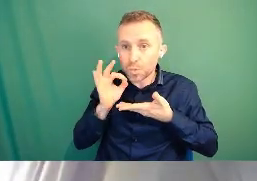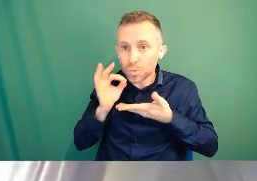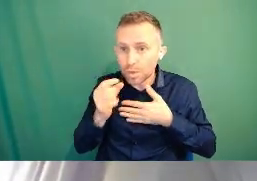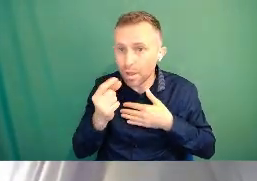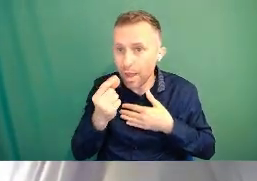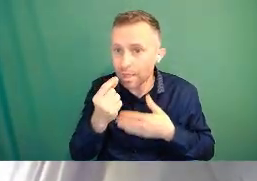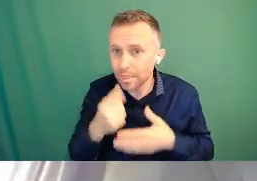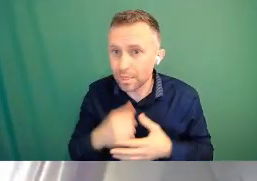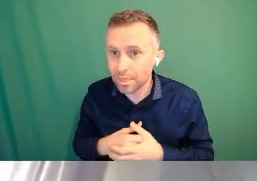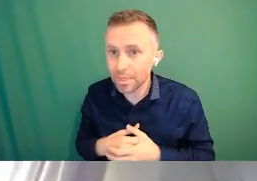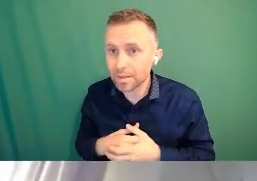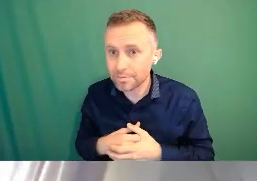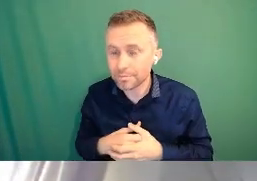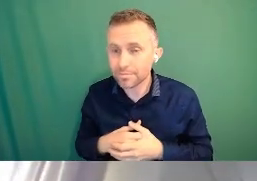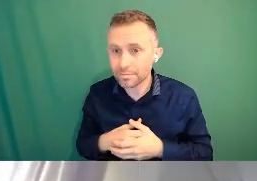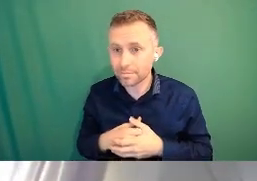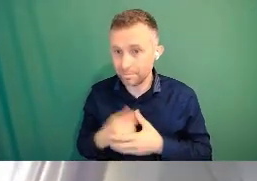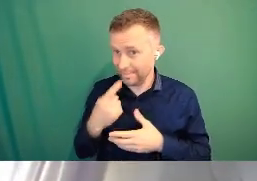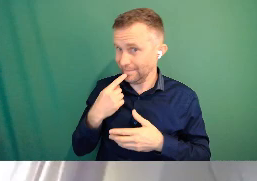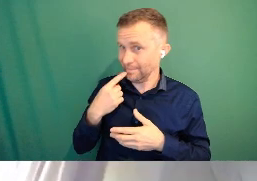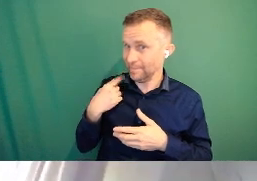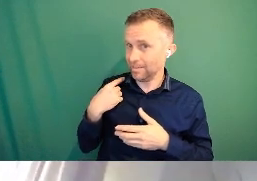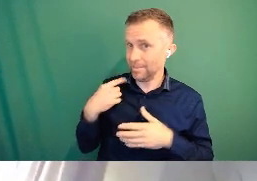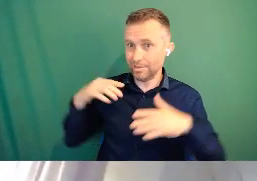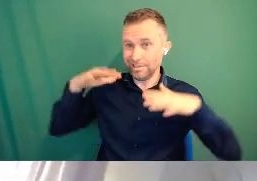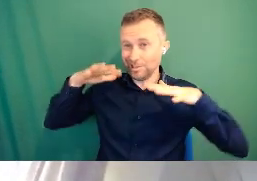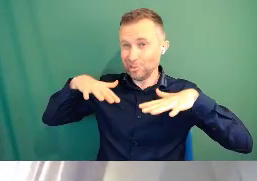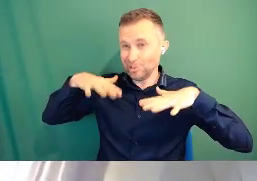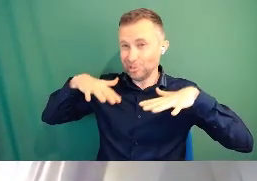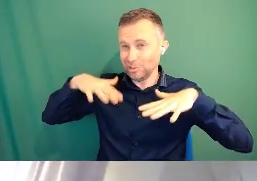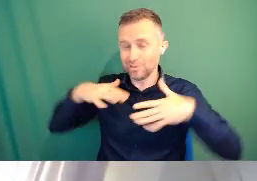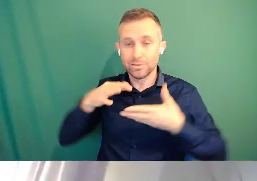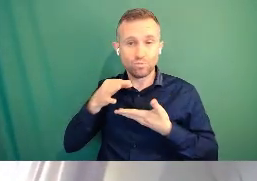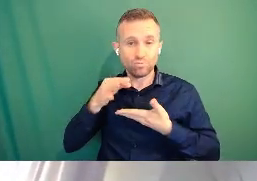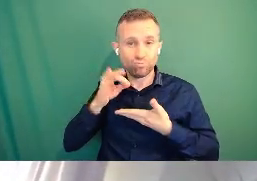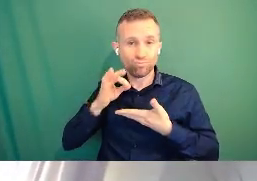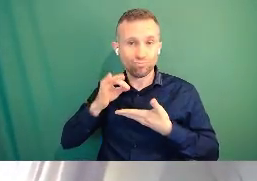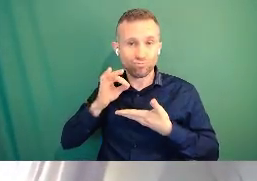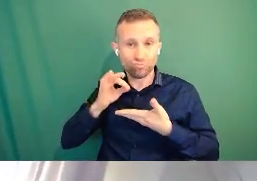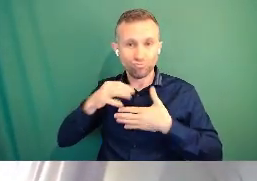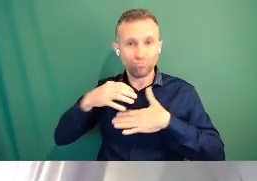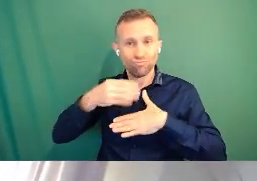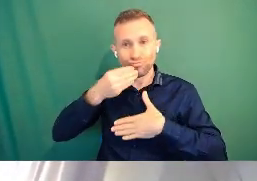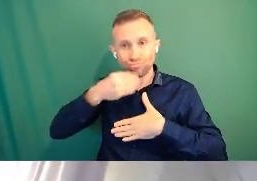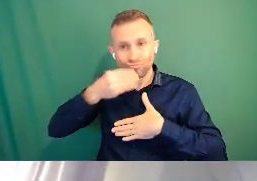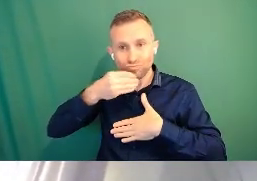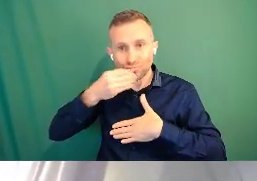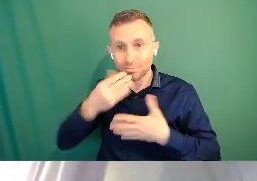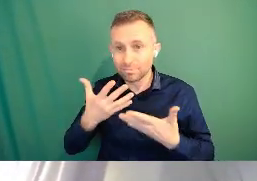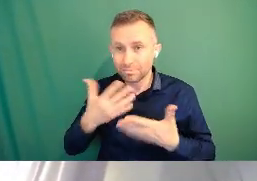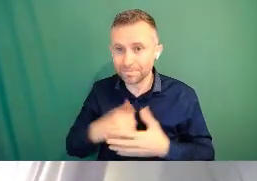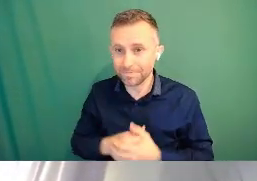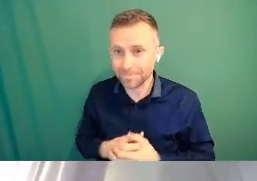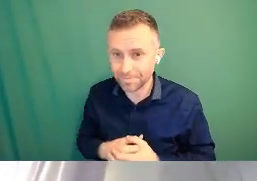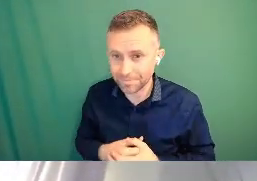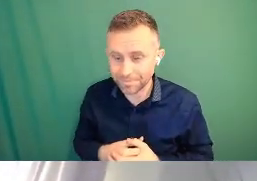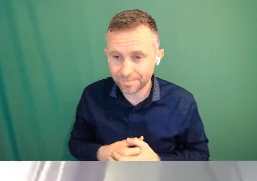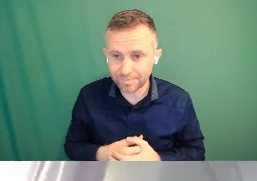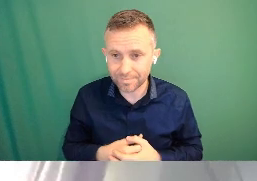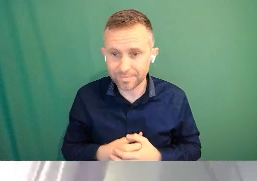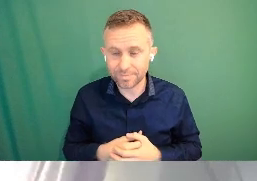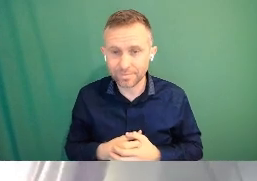torrential rain, and our visitors were able to sit in the alcoves and they were unaffected by the rain. So it wasn't an issue for